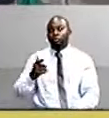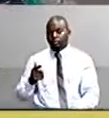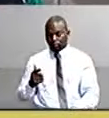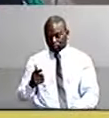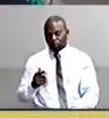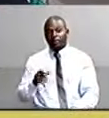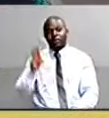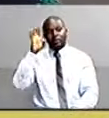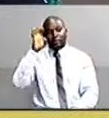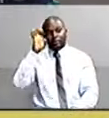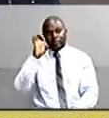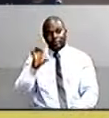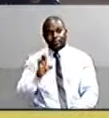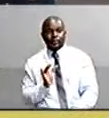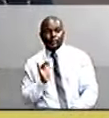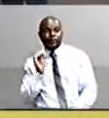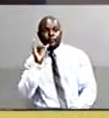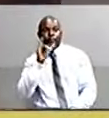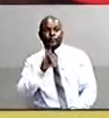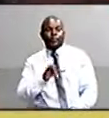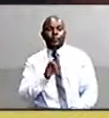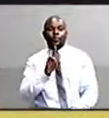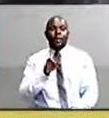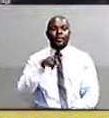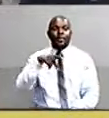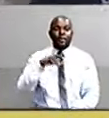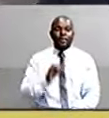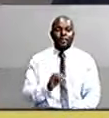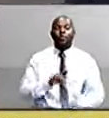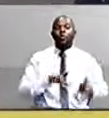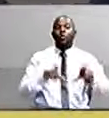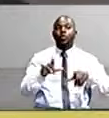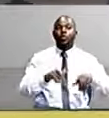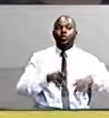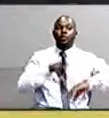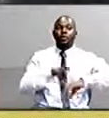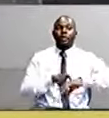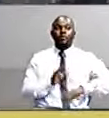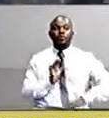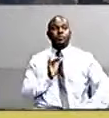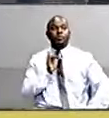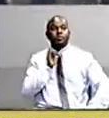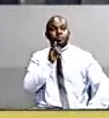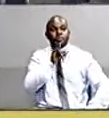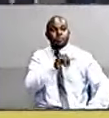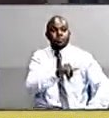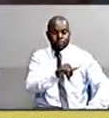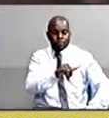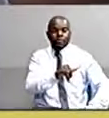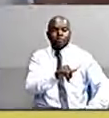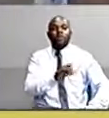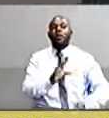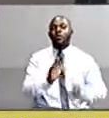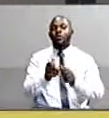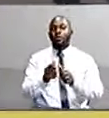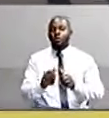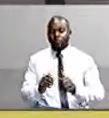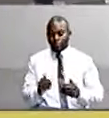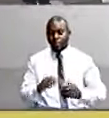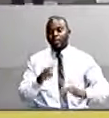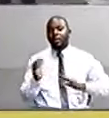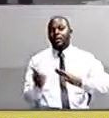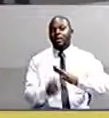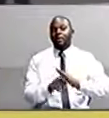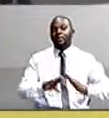The Ethiopian team arrived at 1 p.m. local time aboard Ethiopian Airways. The two teams will battle in the first leg of the